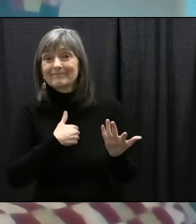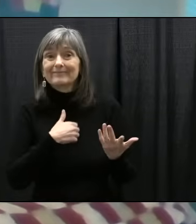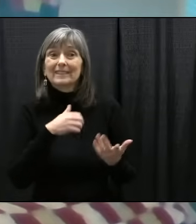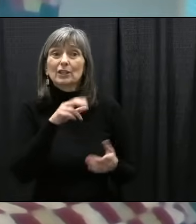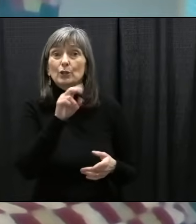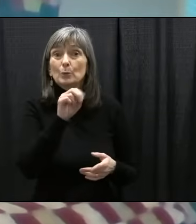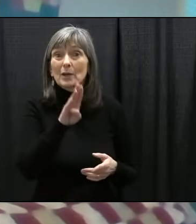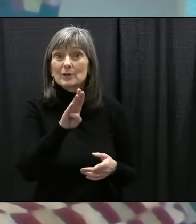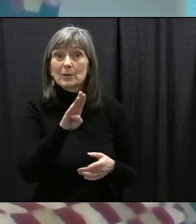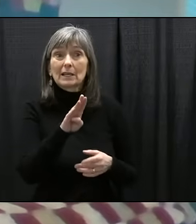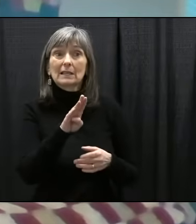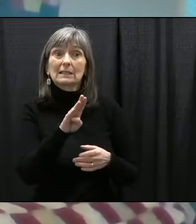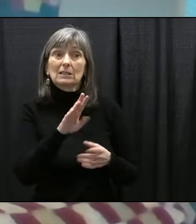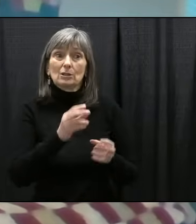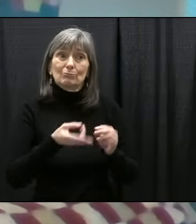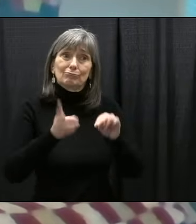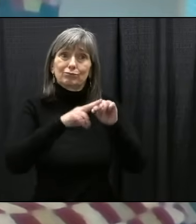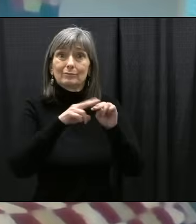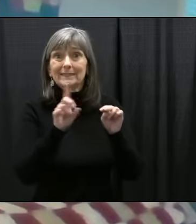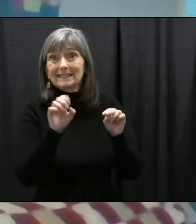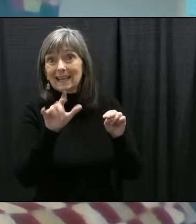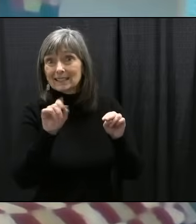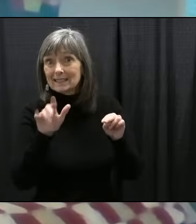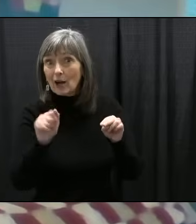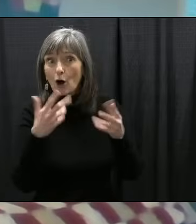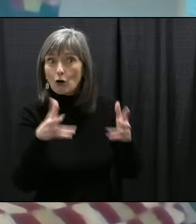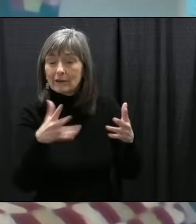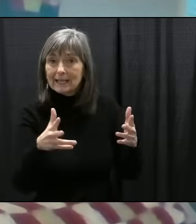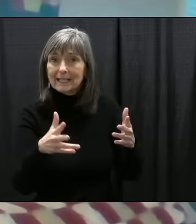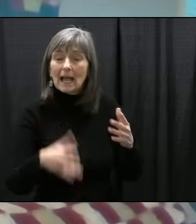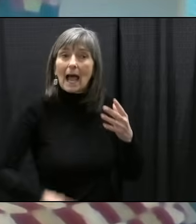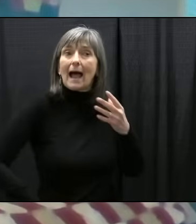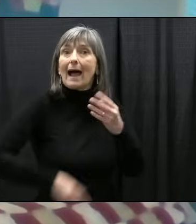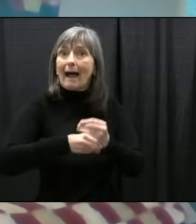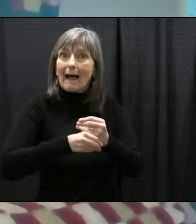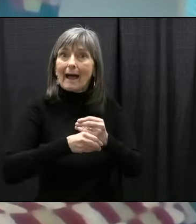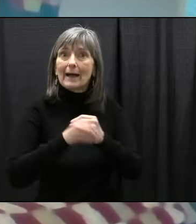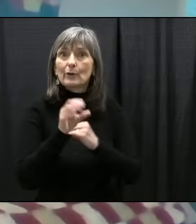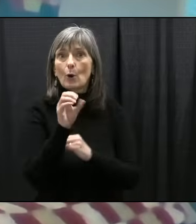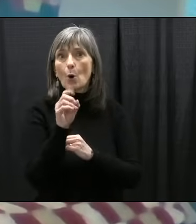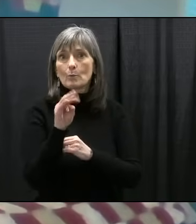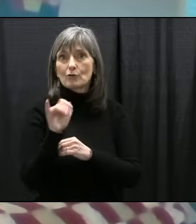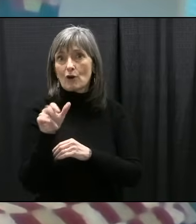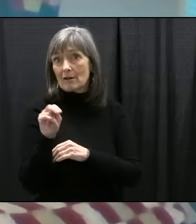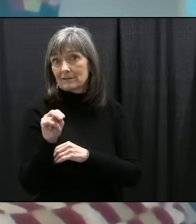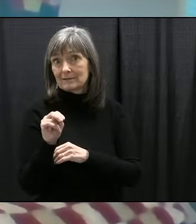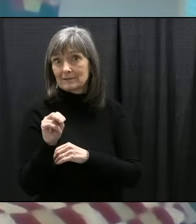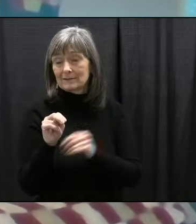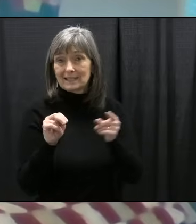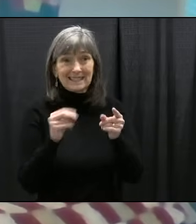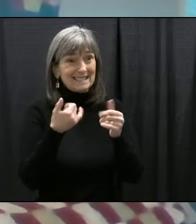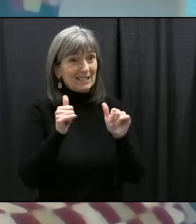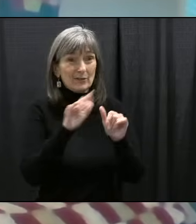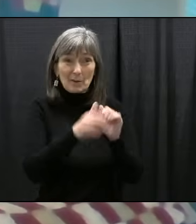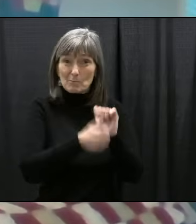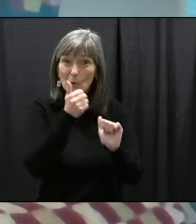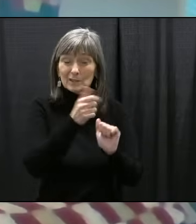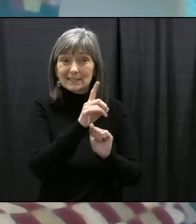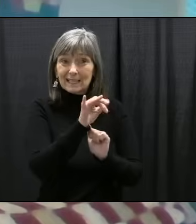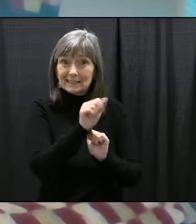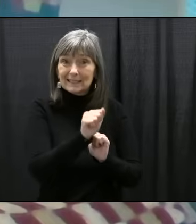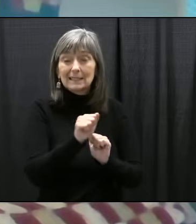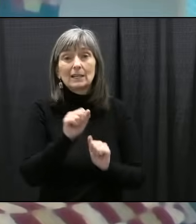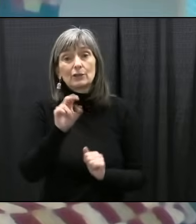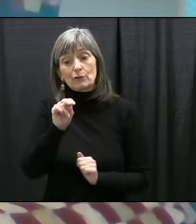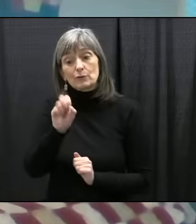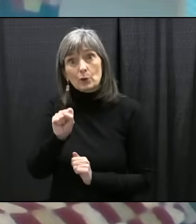Delta before Omicron came, and I think a lot of their cases are still Delta. And Nova Scotia